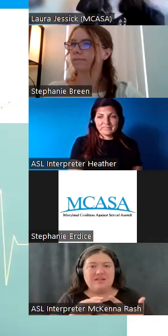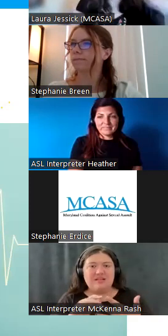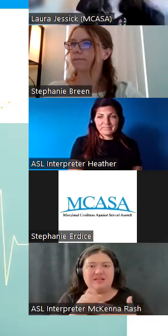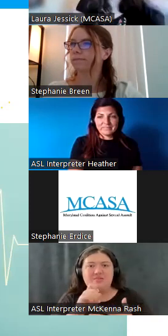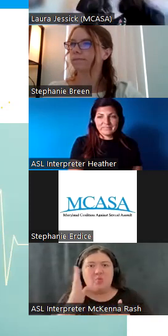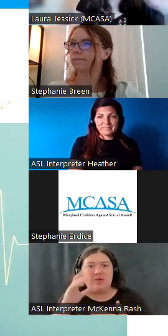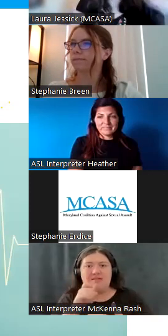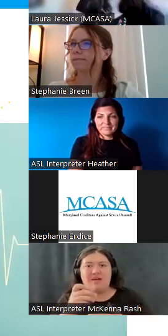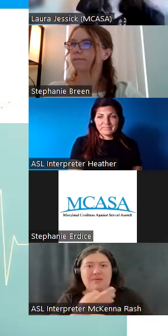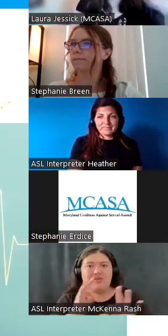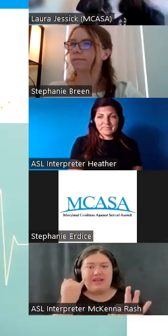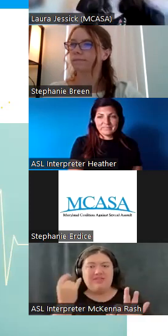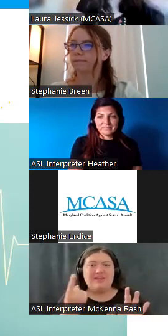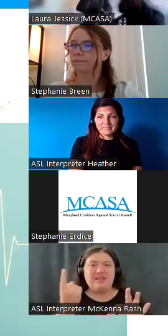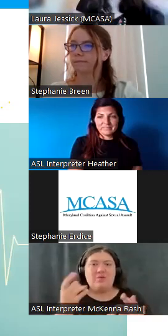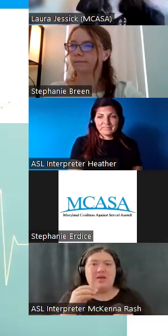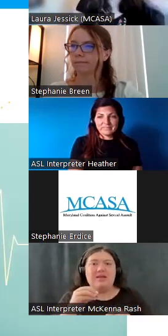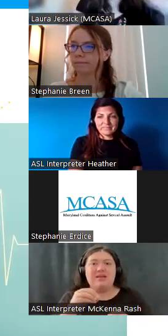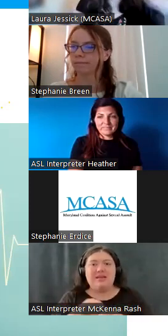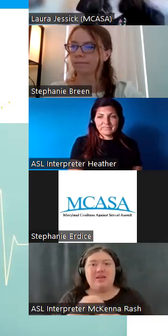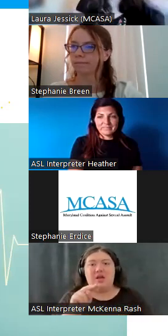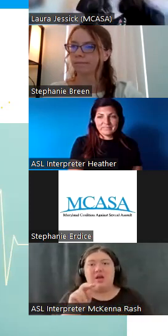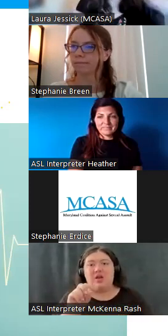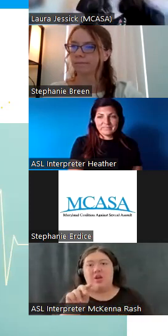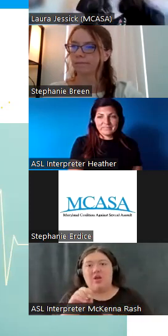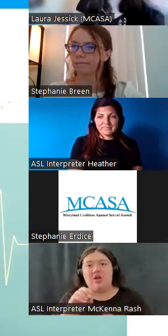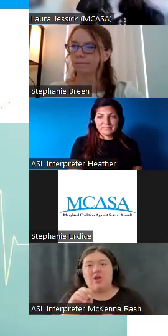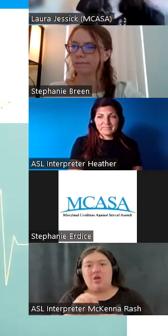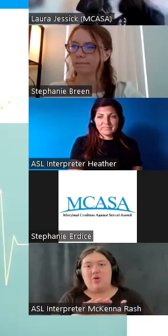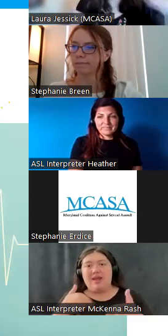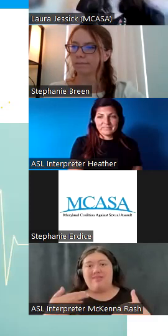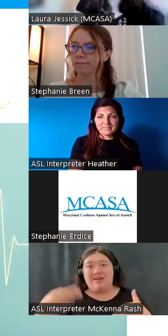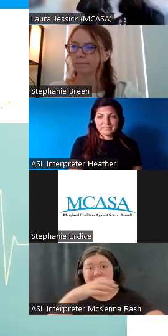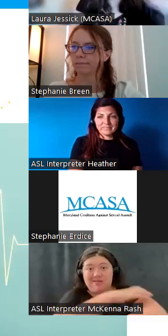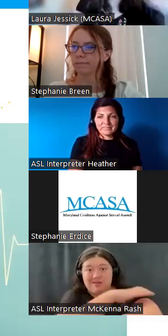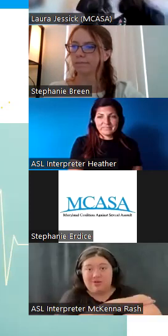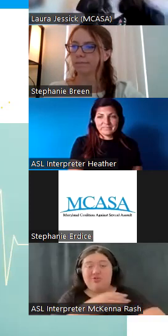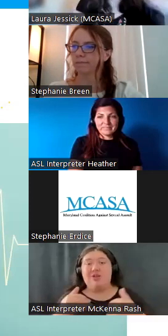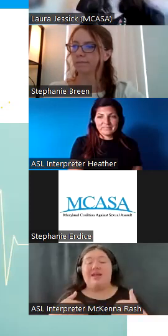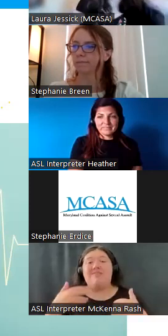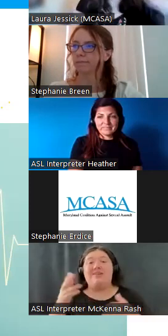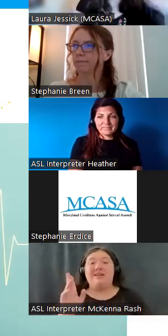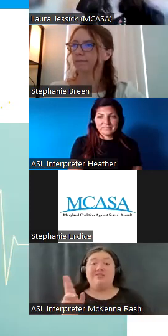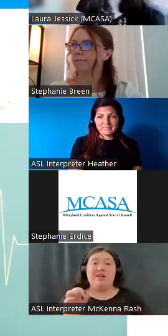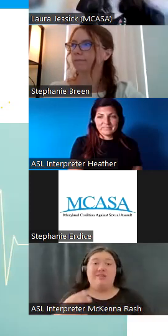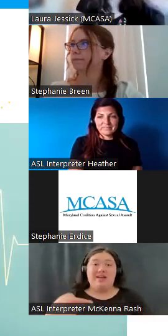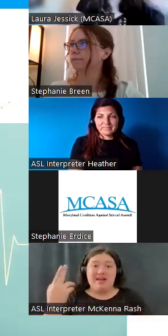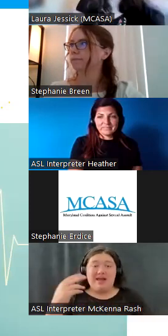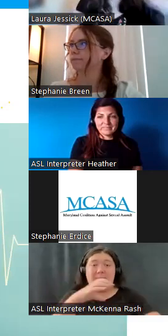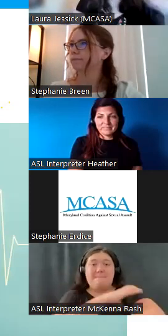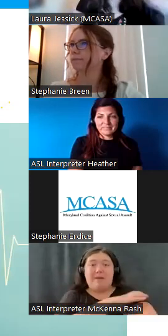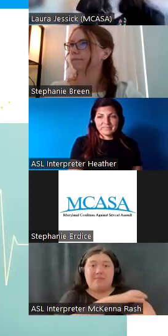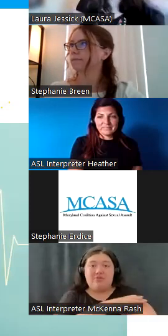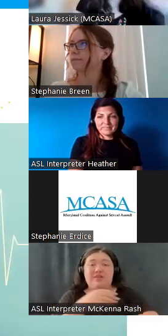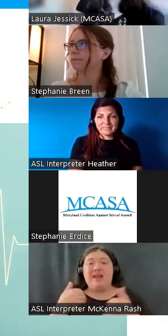someone comes in and they note that they have high blood pressure and they've had a history of high blood pressure, they're on high blood